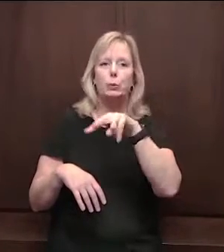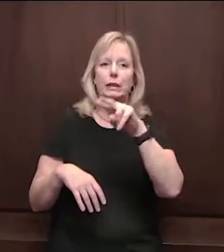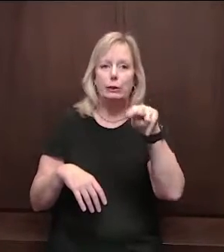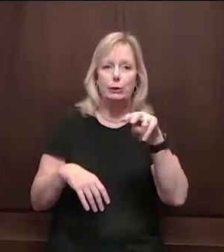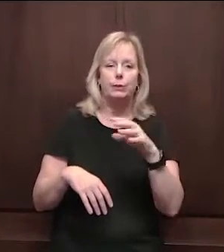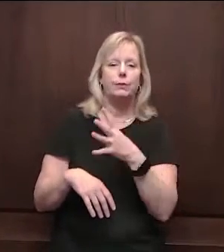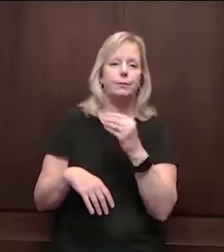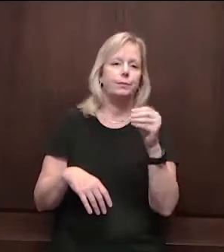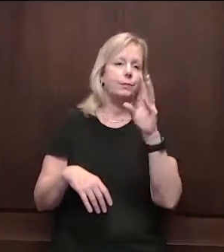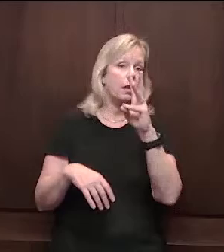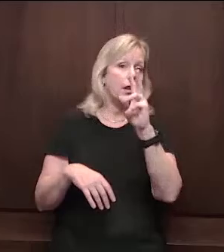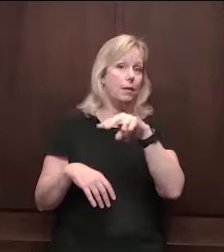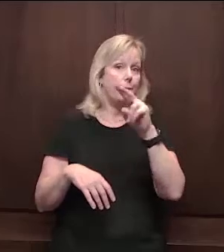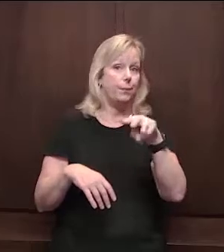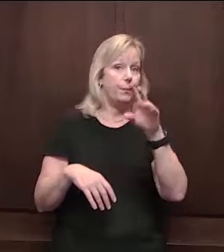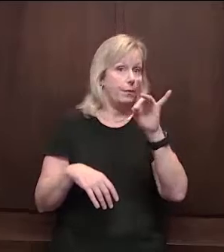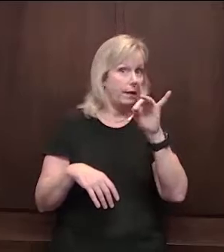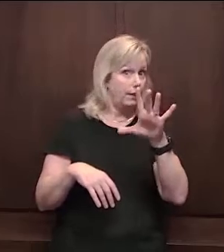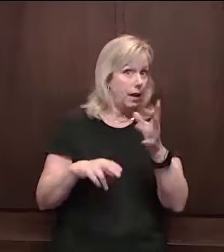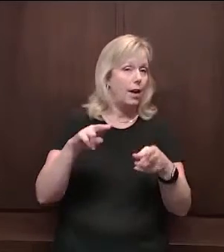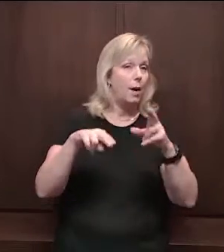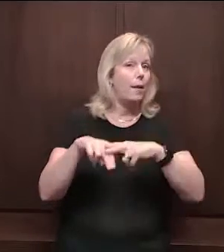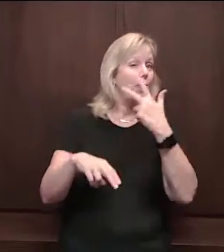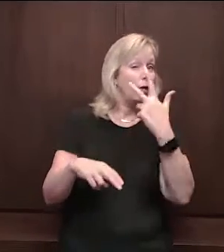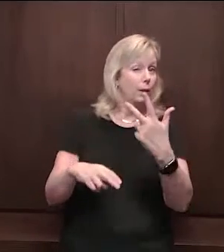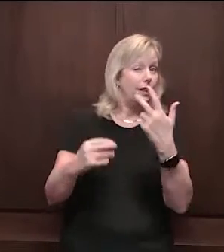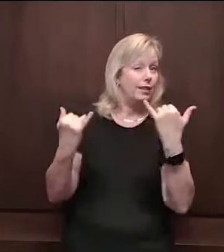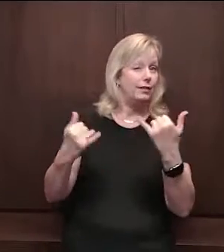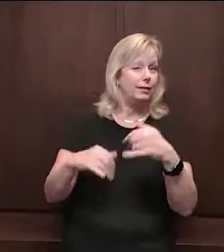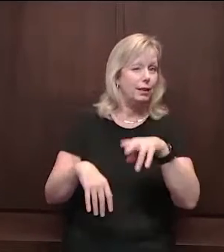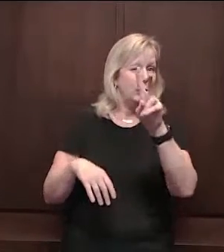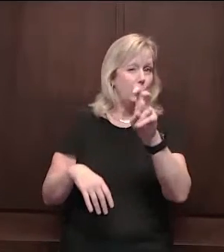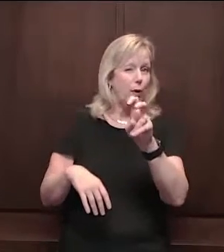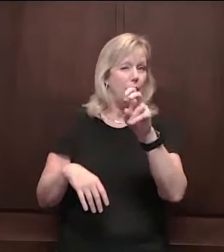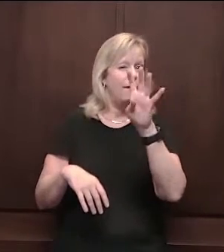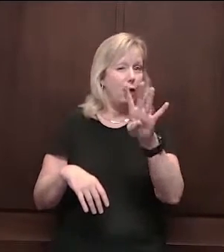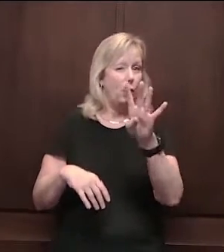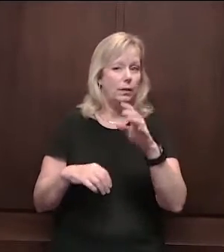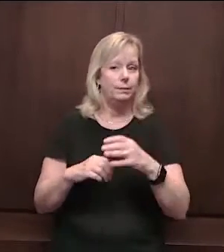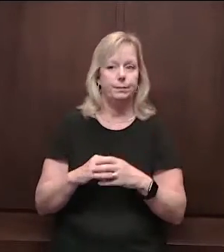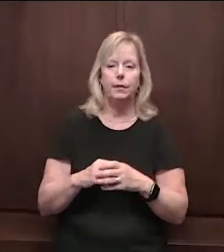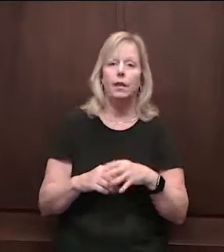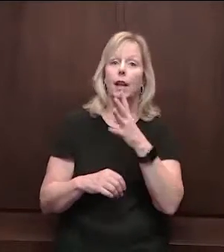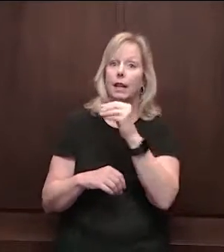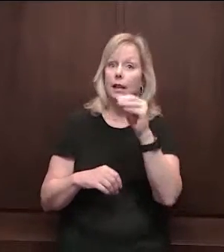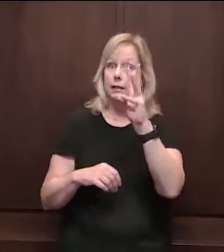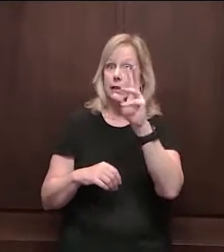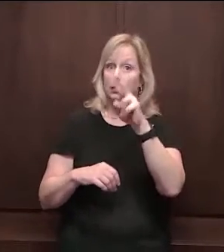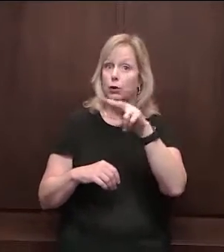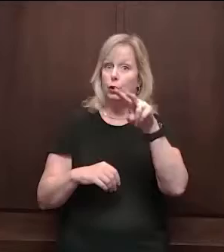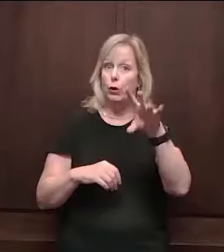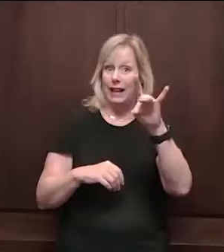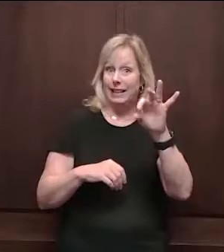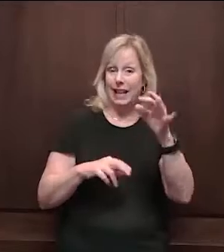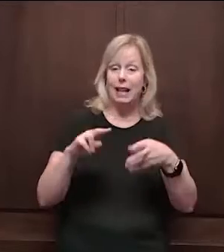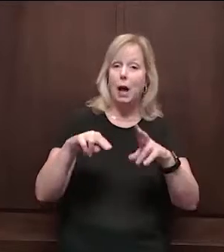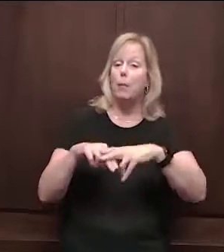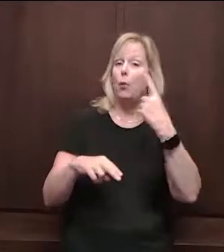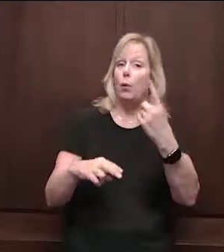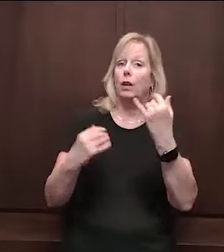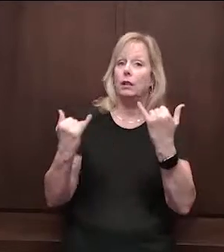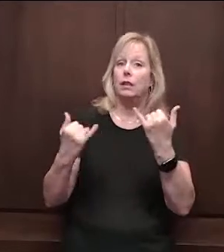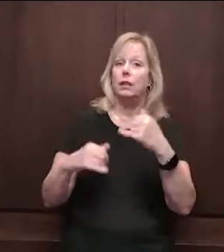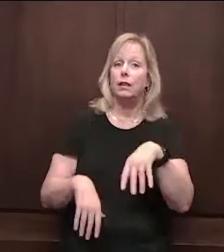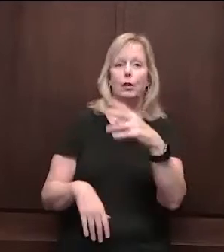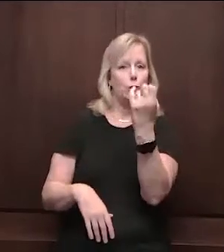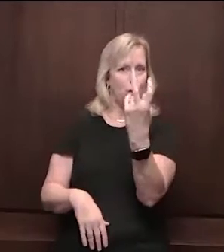922. 62285, up 3 to 204. And 62289, up 1